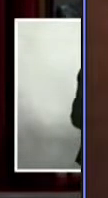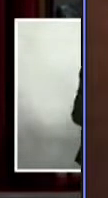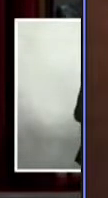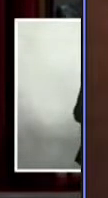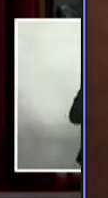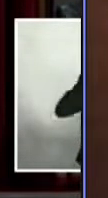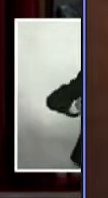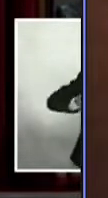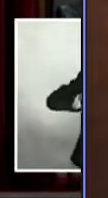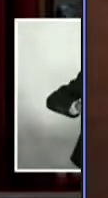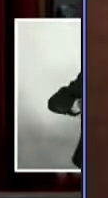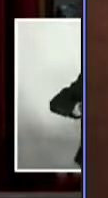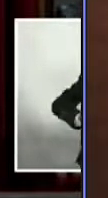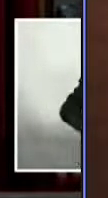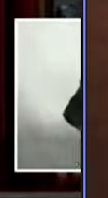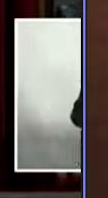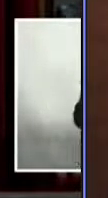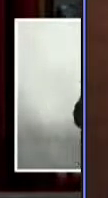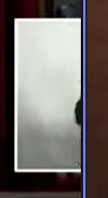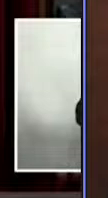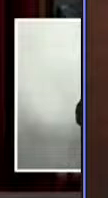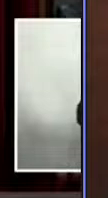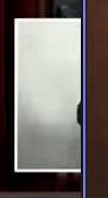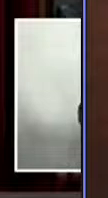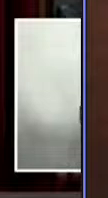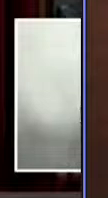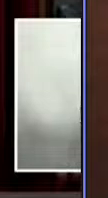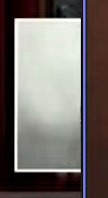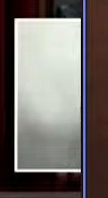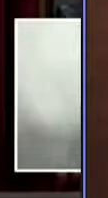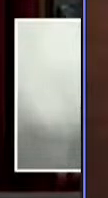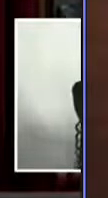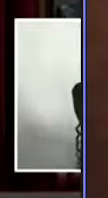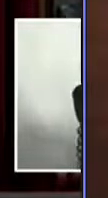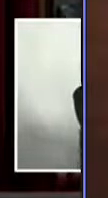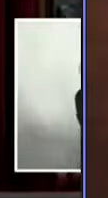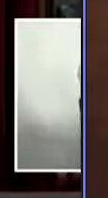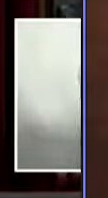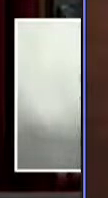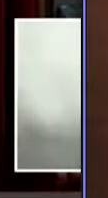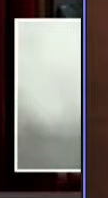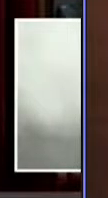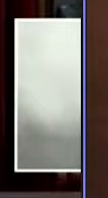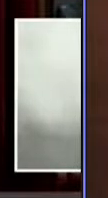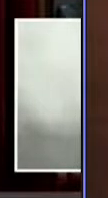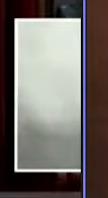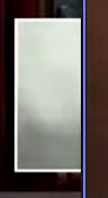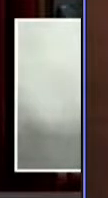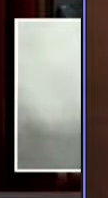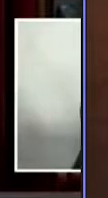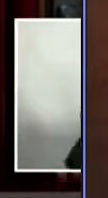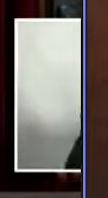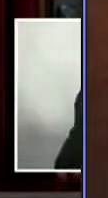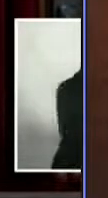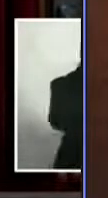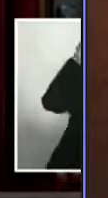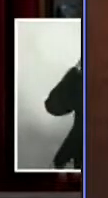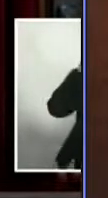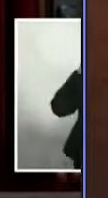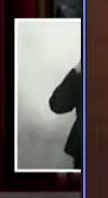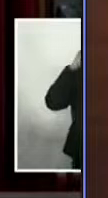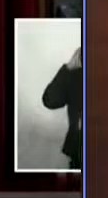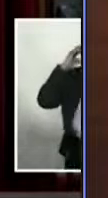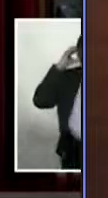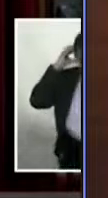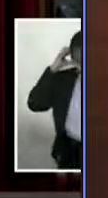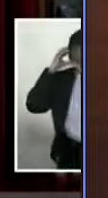program through the production of the quarterly economic publications. Honorable members, it's no secret that the tourism sector in KZN in